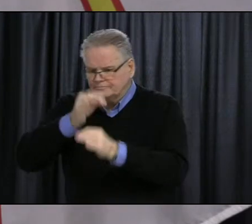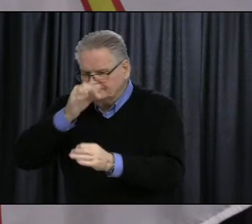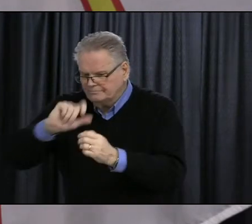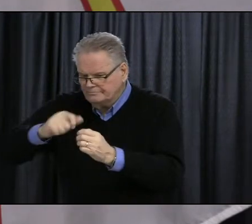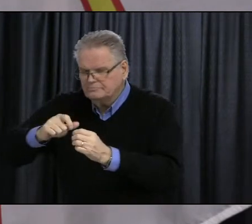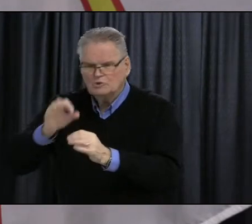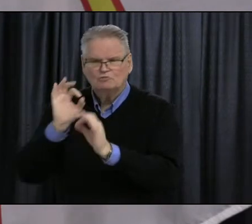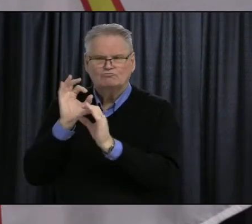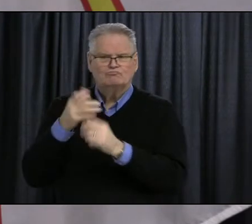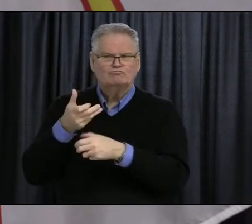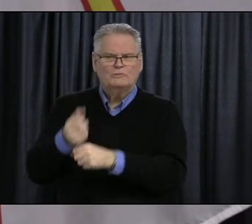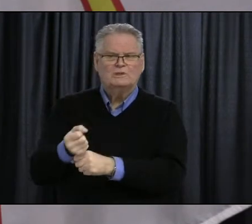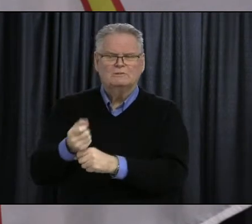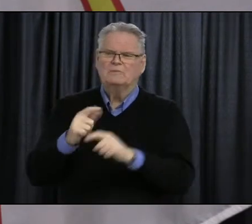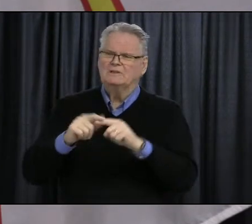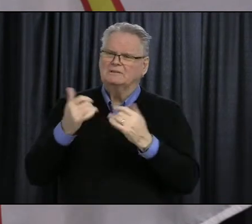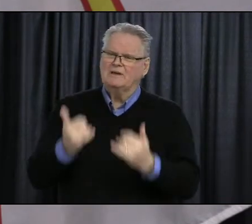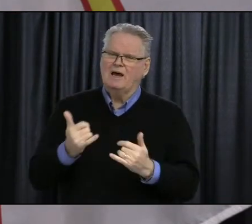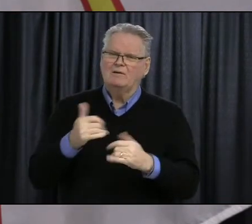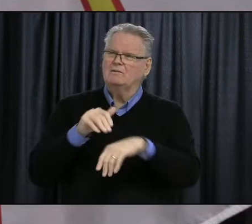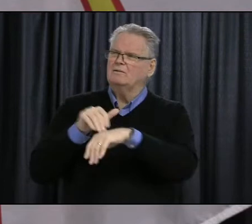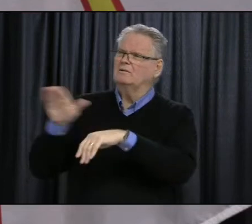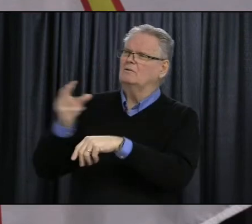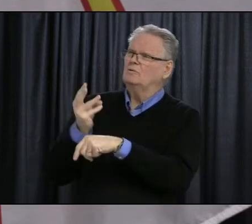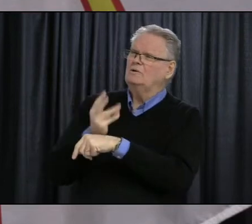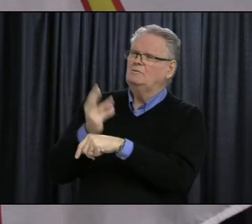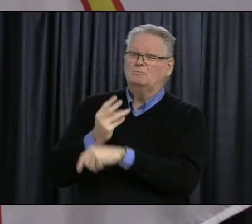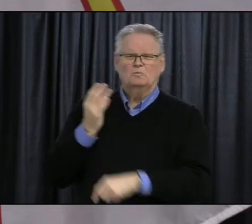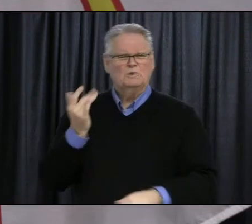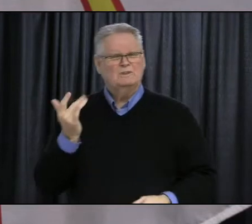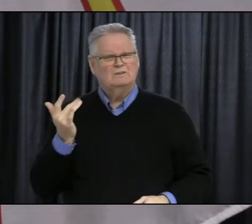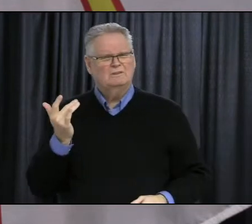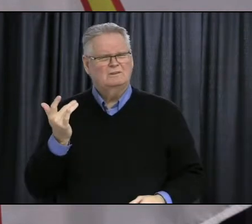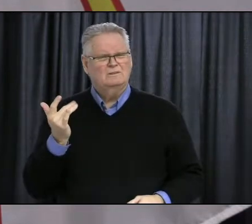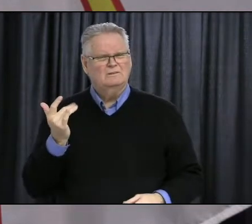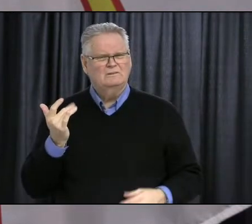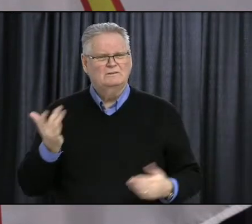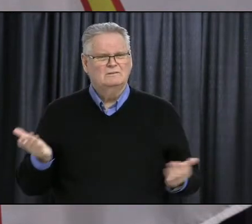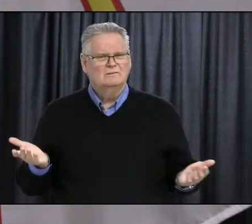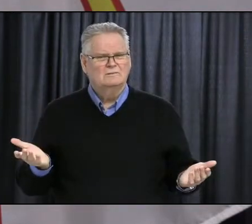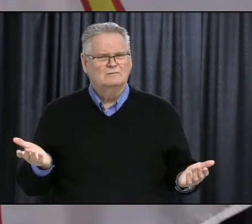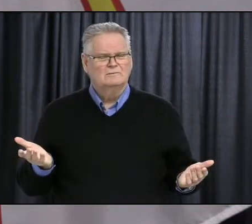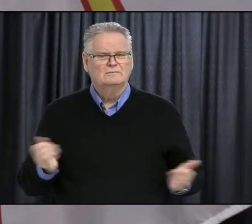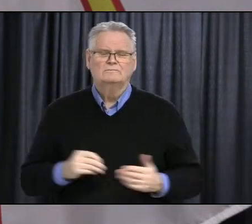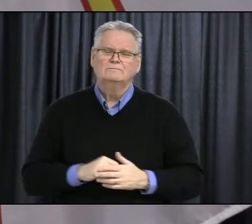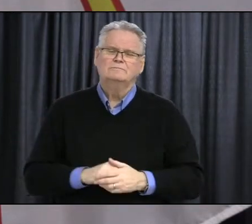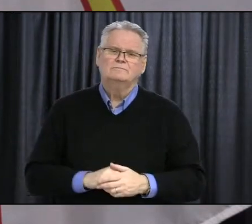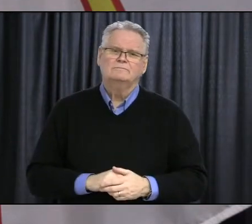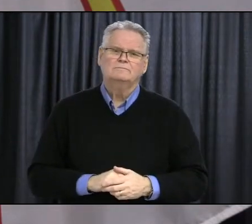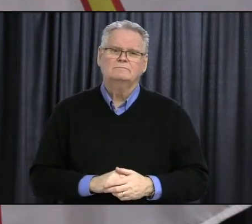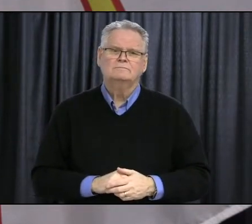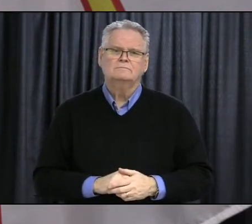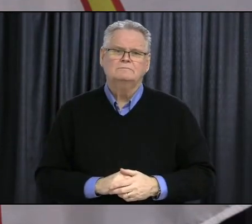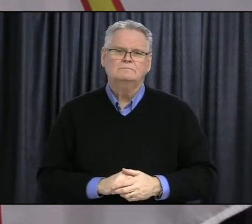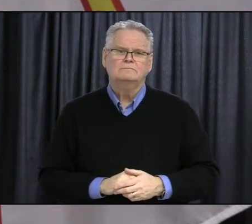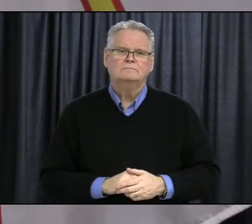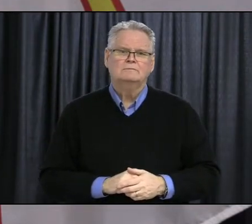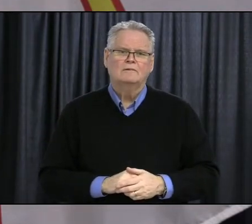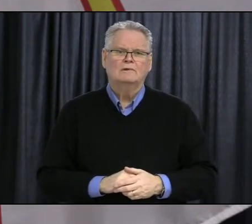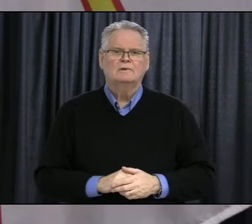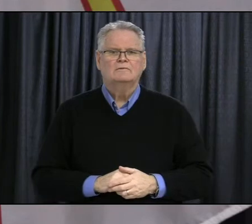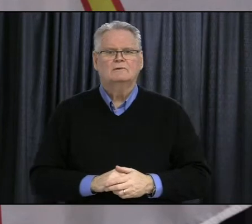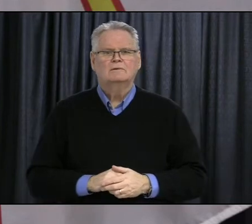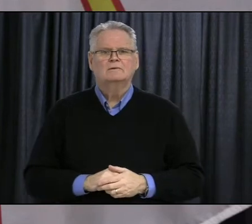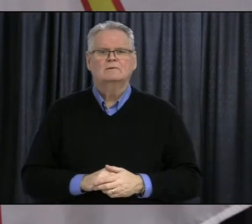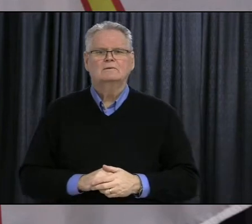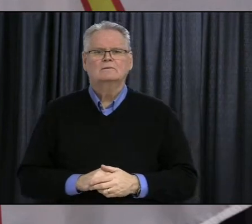so what happens is they have somebody who is able to do that testing here, somebody who has that expertise who's able to do